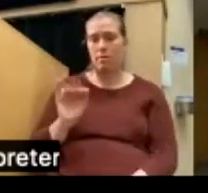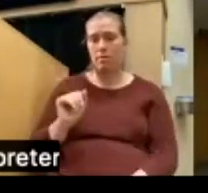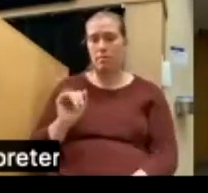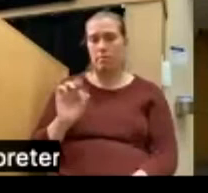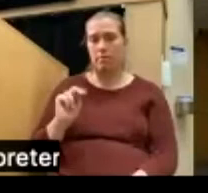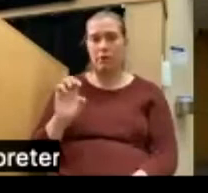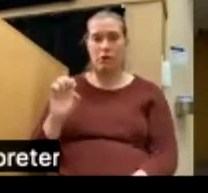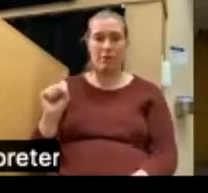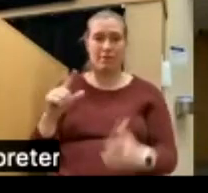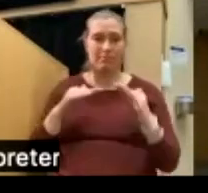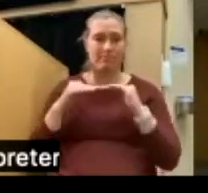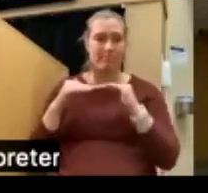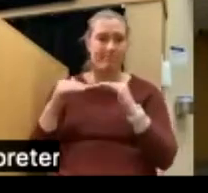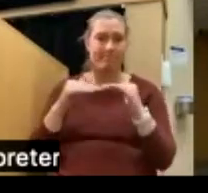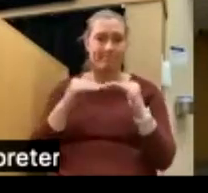with fairness